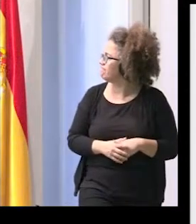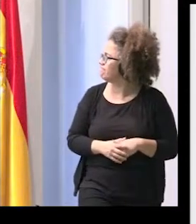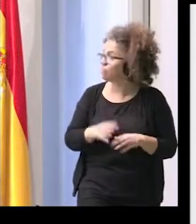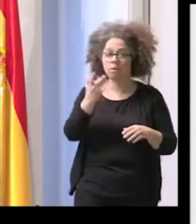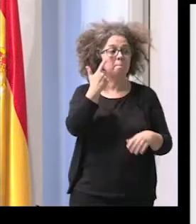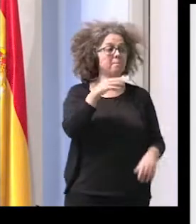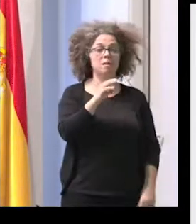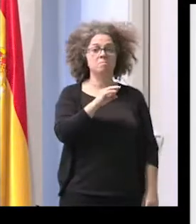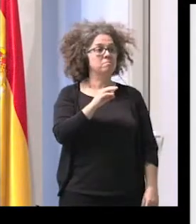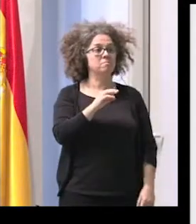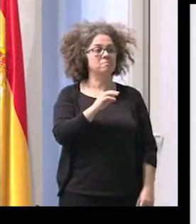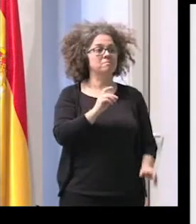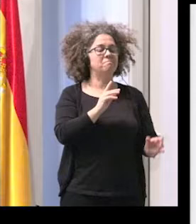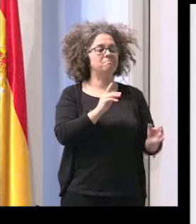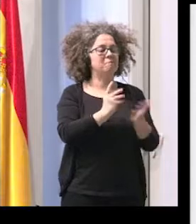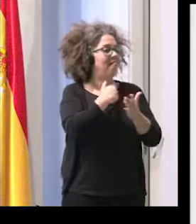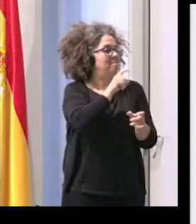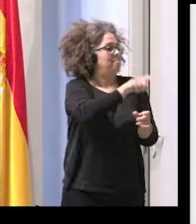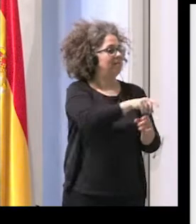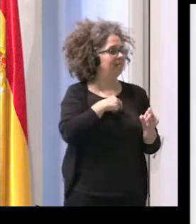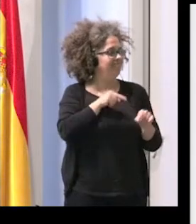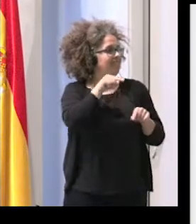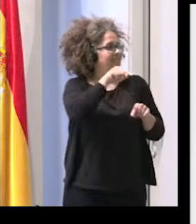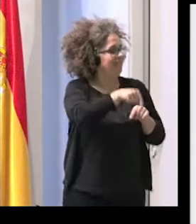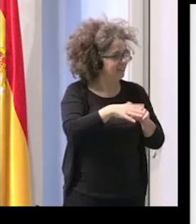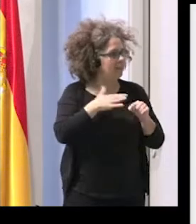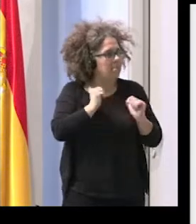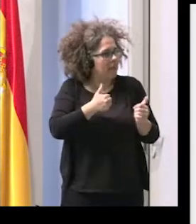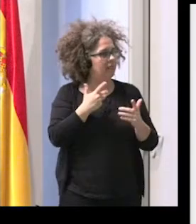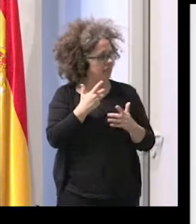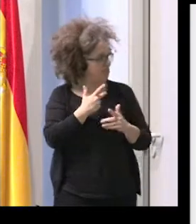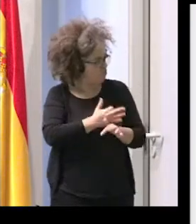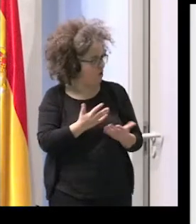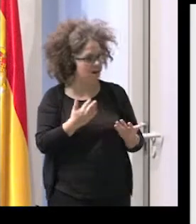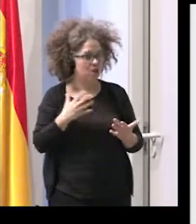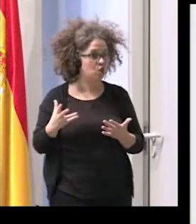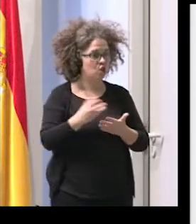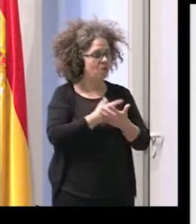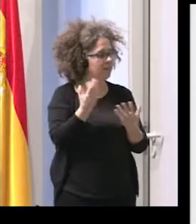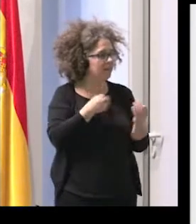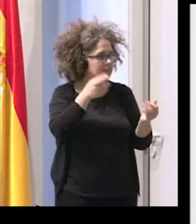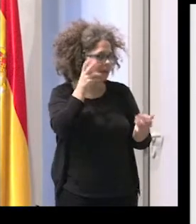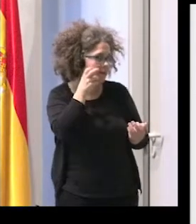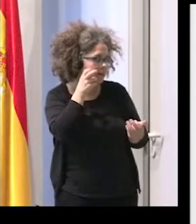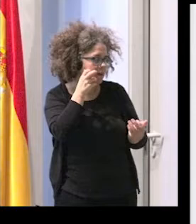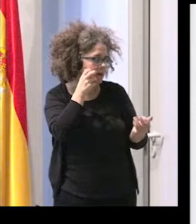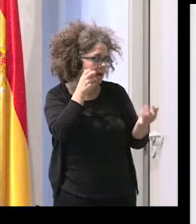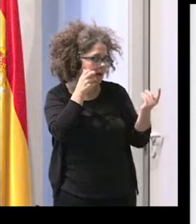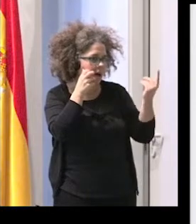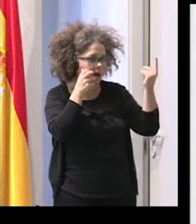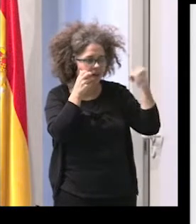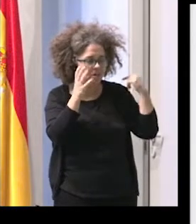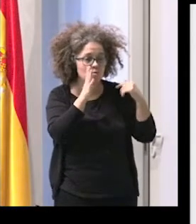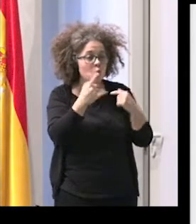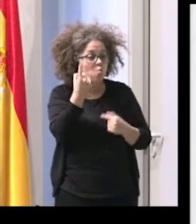of the communication that's happening, they have to hear in all directions as they're focusing on the toys and moving